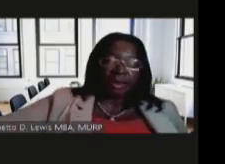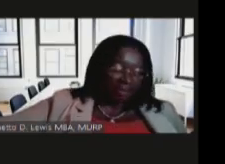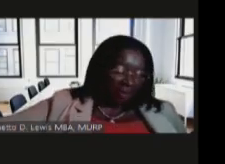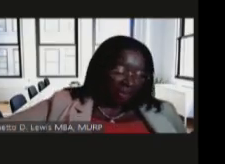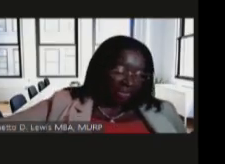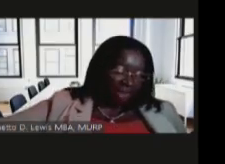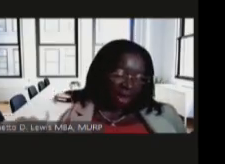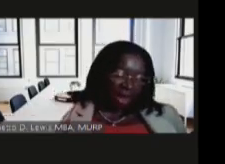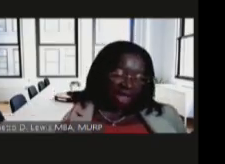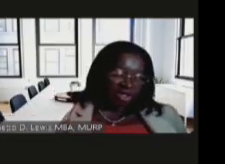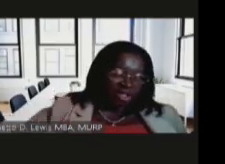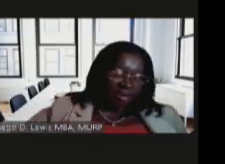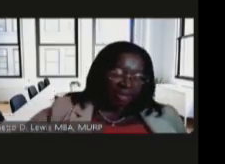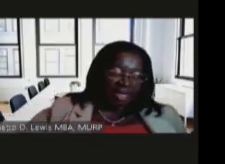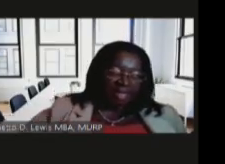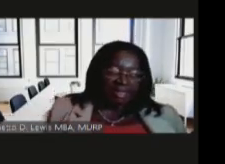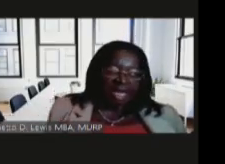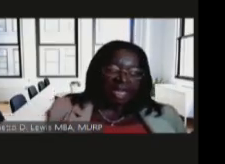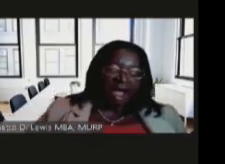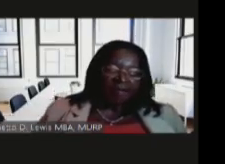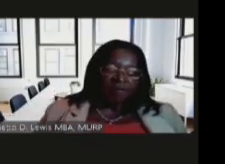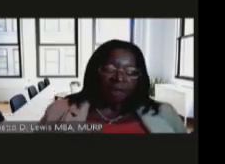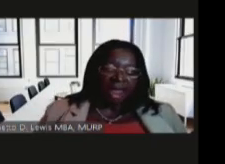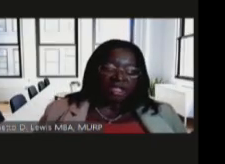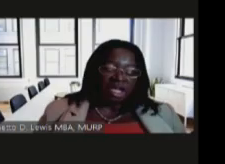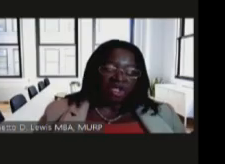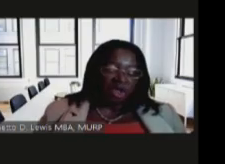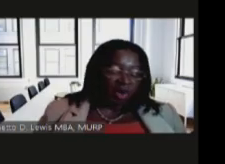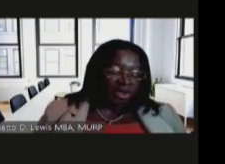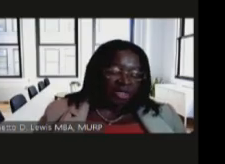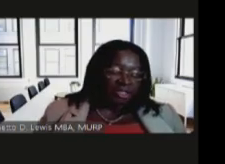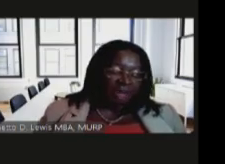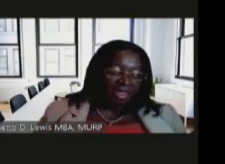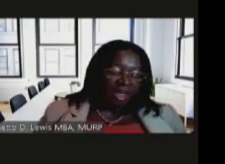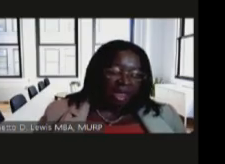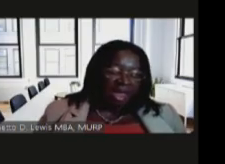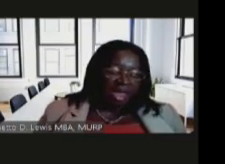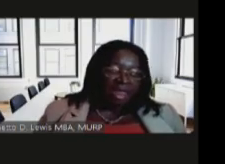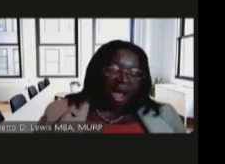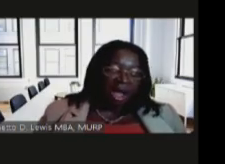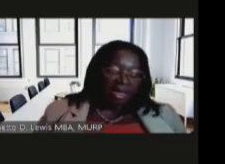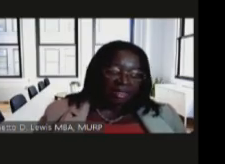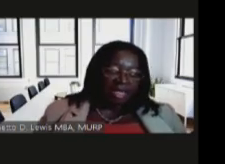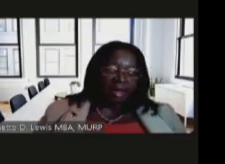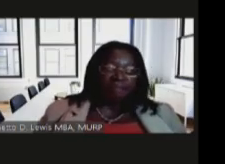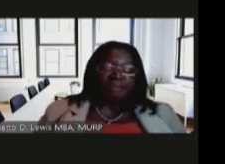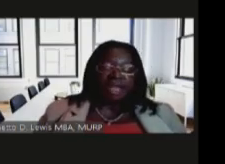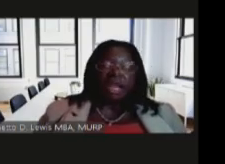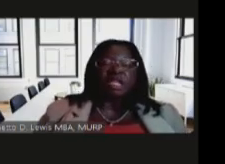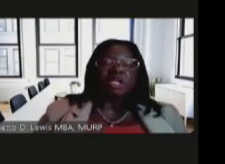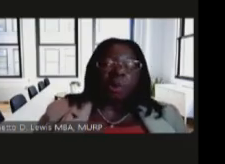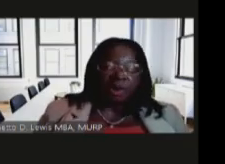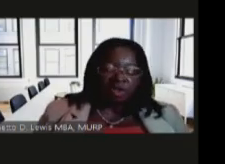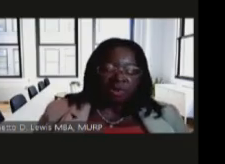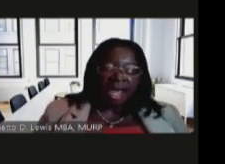2020, and just completed the second live format discussion earlier this month. In August, a meeting,